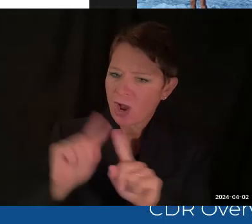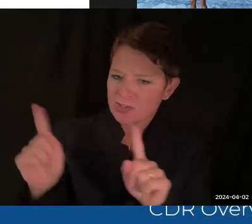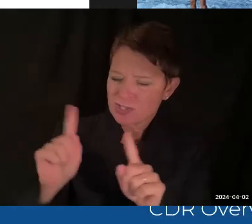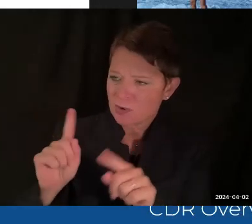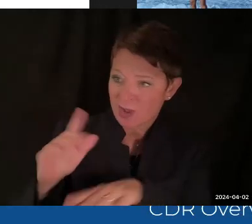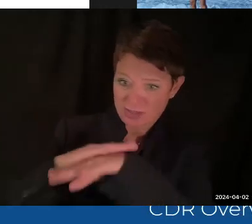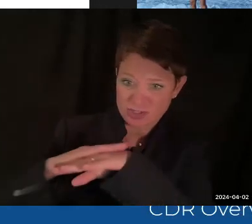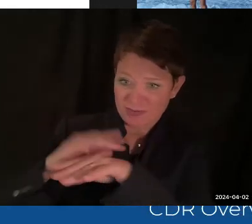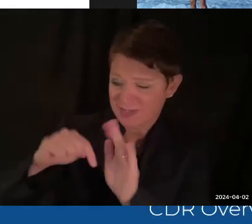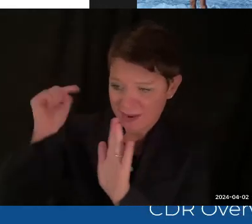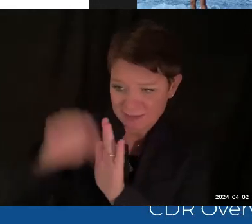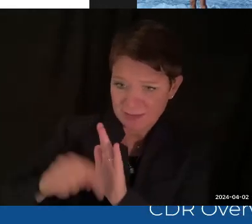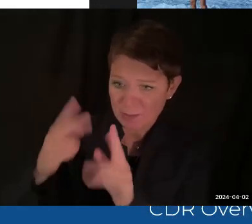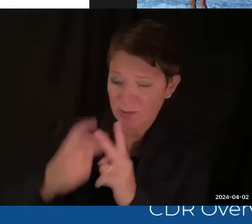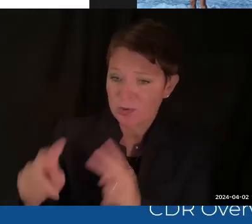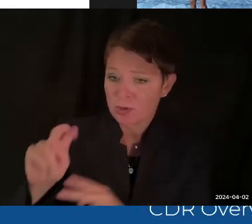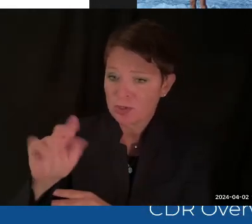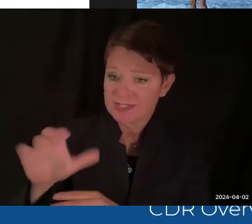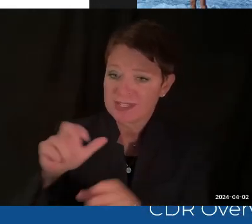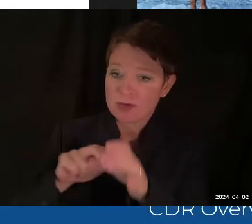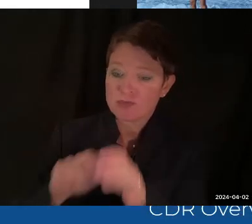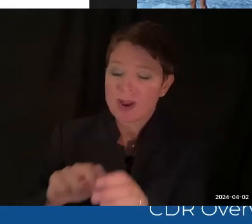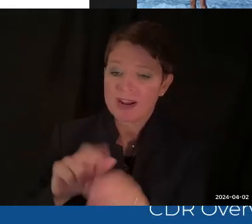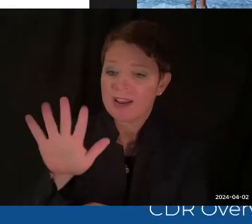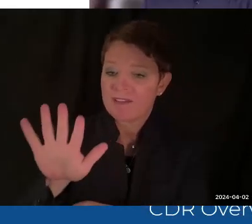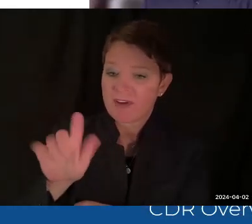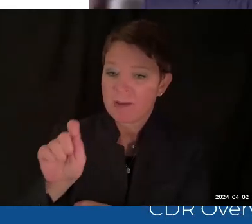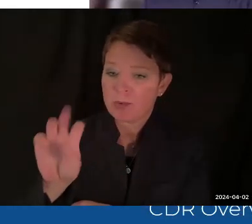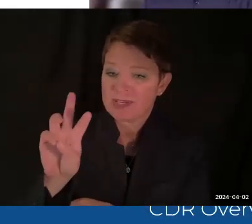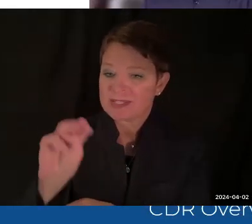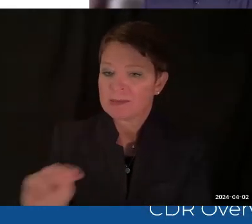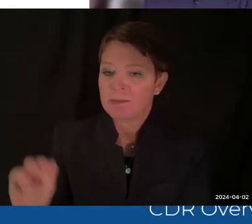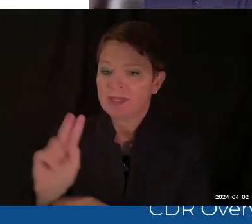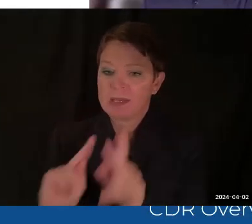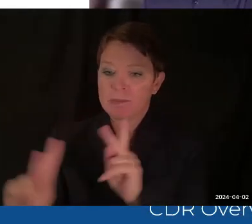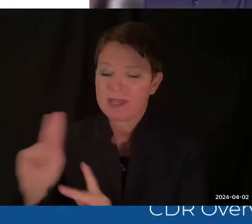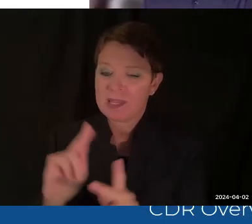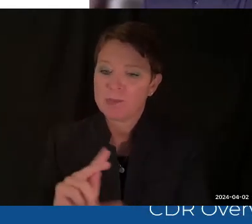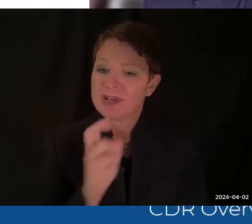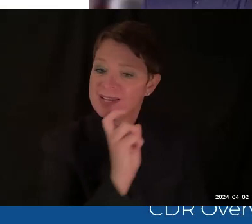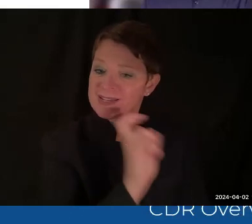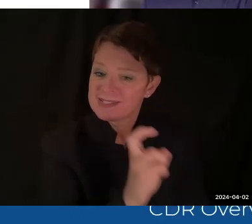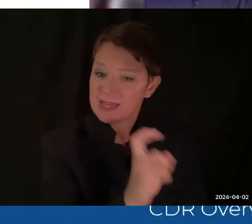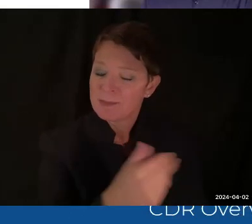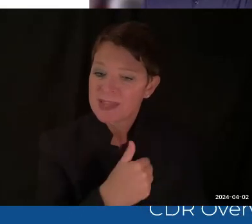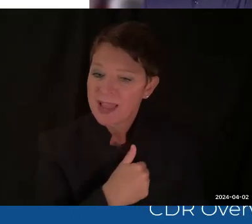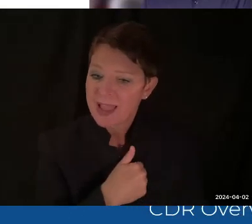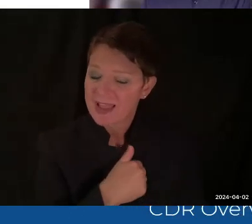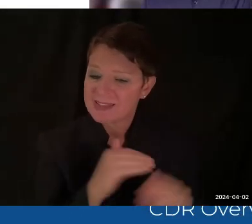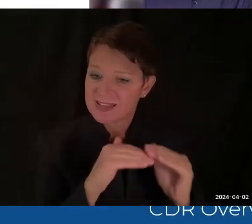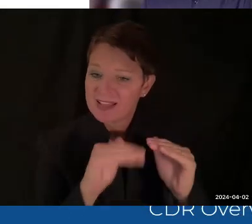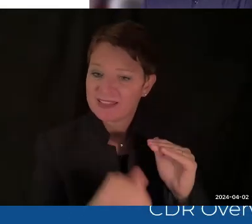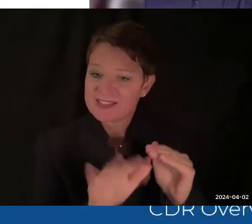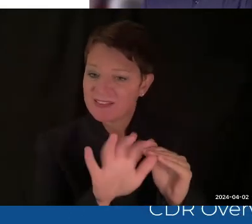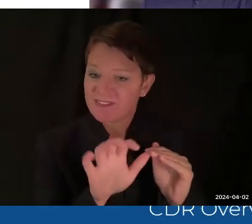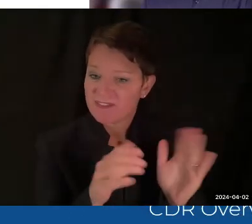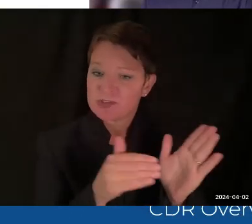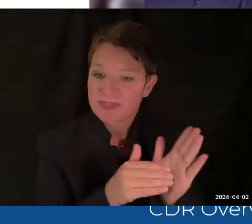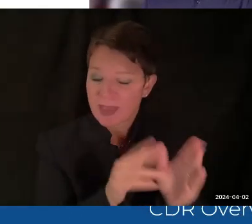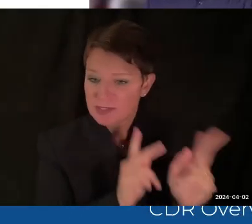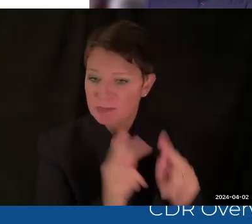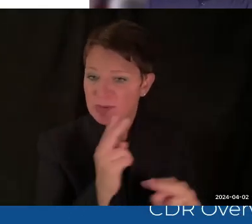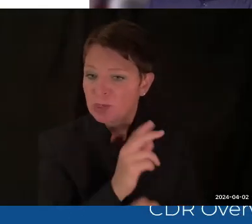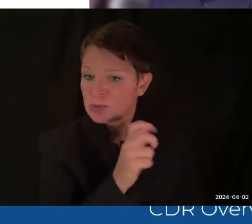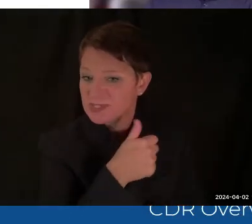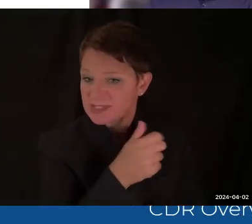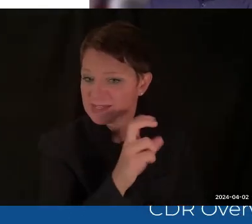it. New York City has a daily ridership of 5.6 million people, and SEPTA has a daily ridership of less than 500,000.